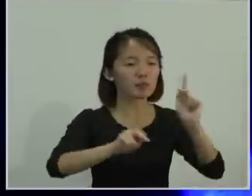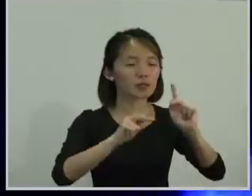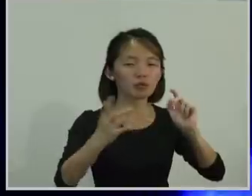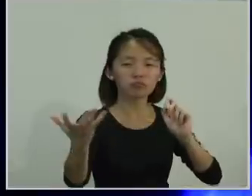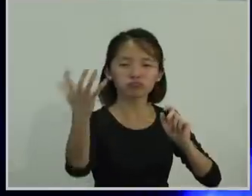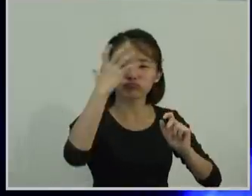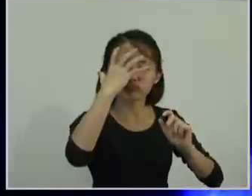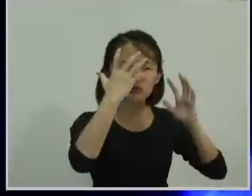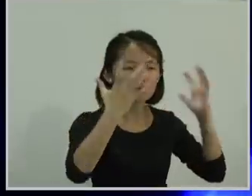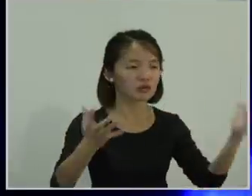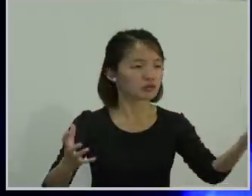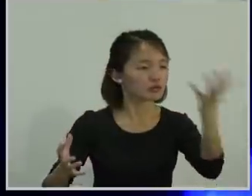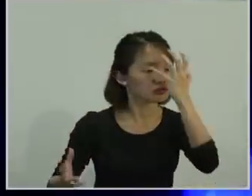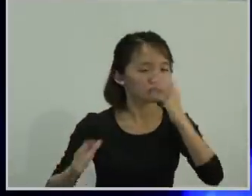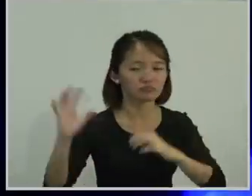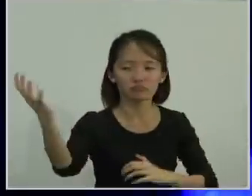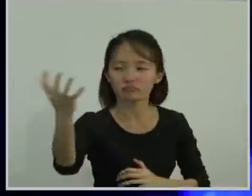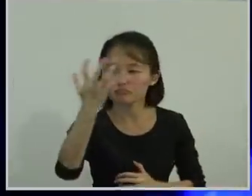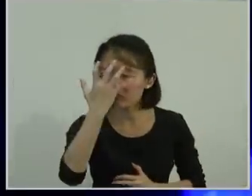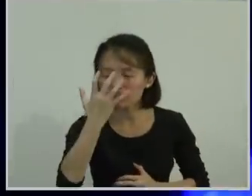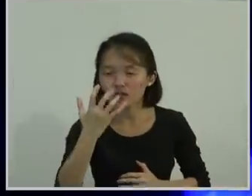was anymore.